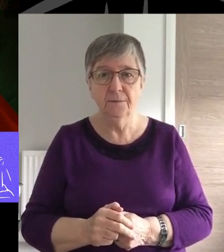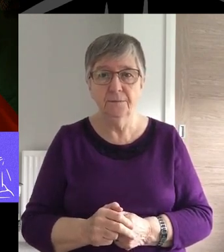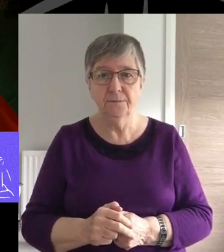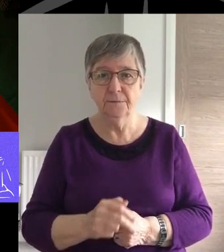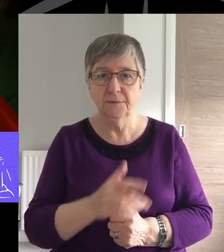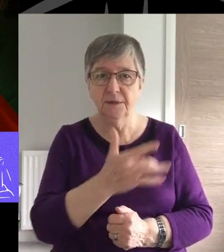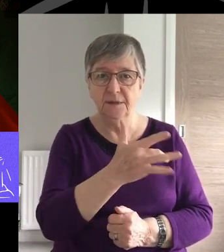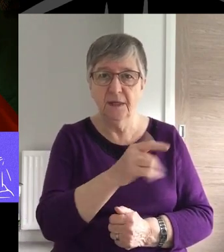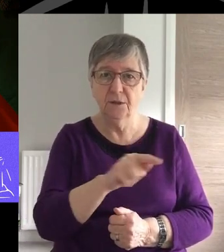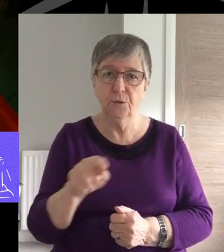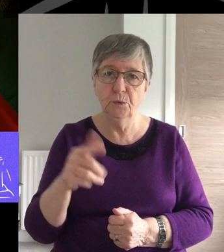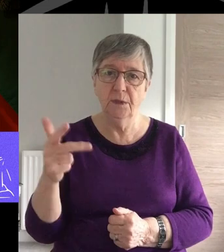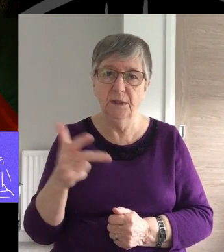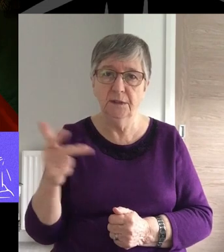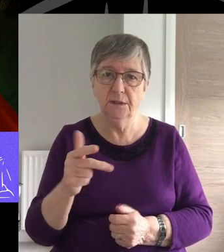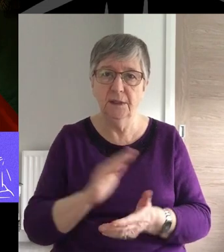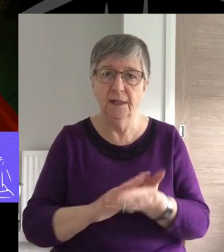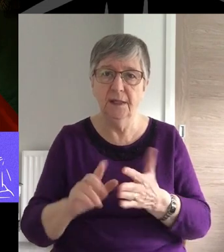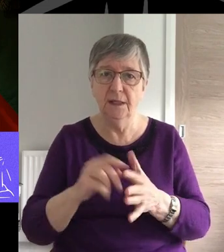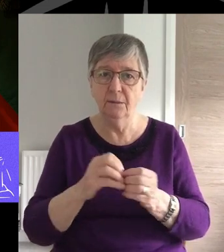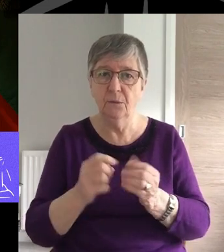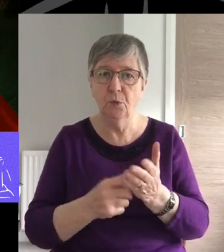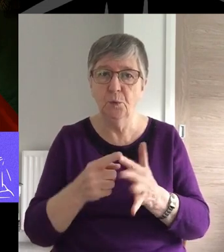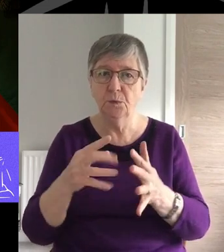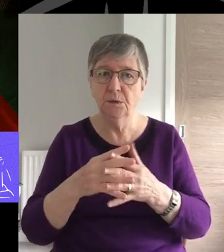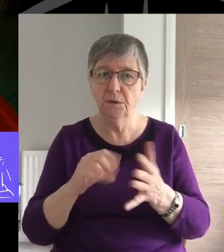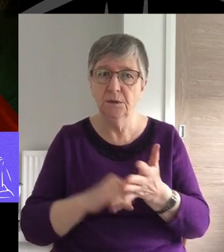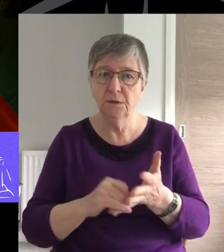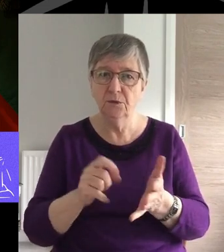So verses 10 to 18 of Hebrews chapter 2.